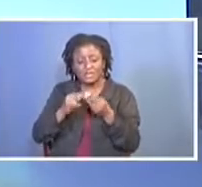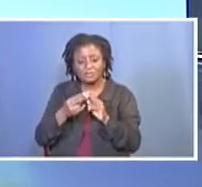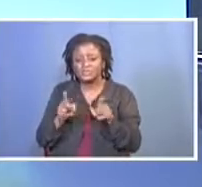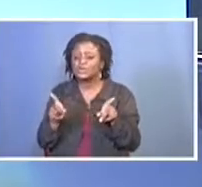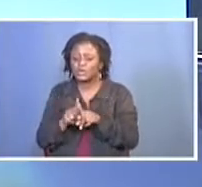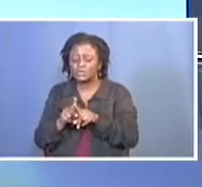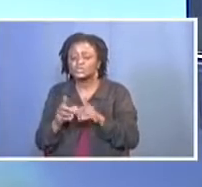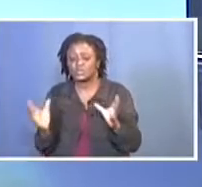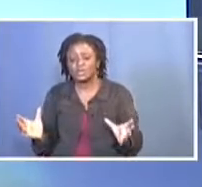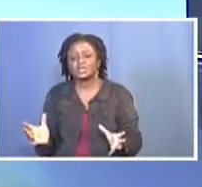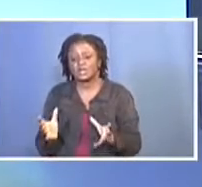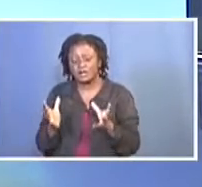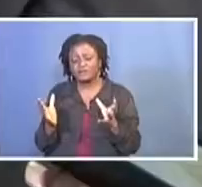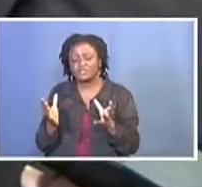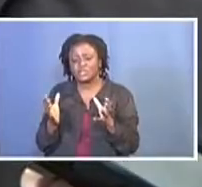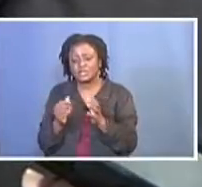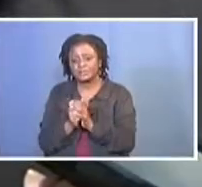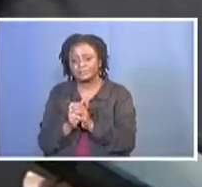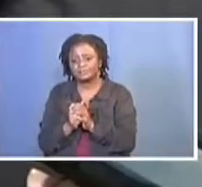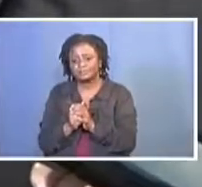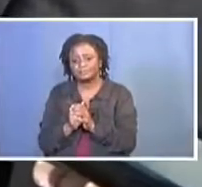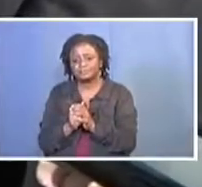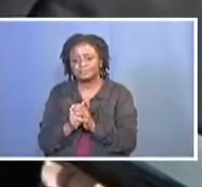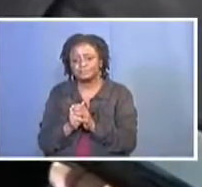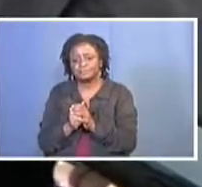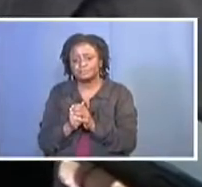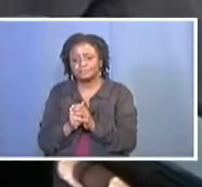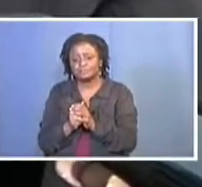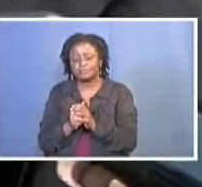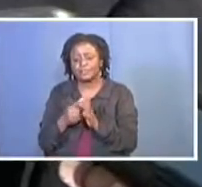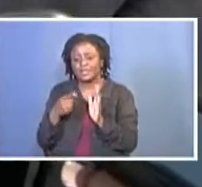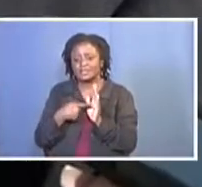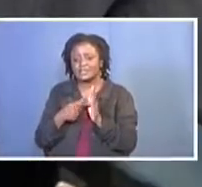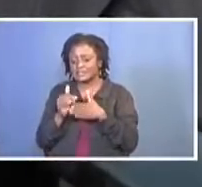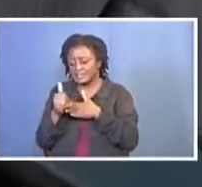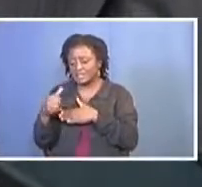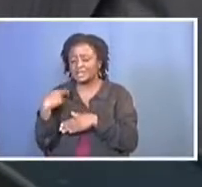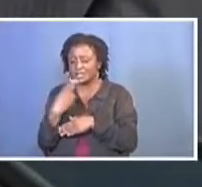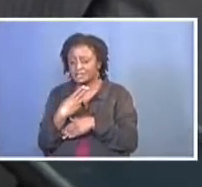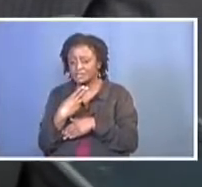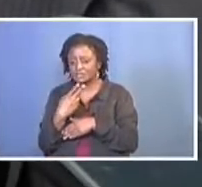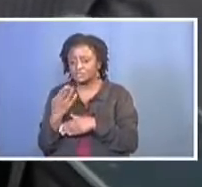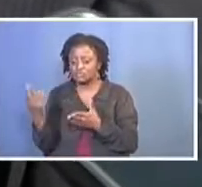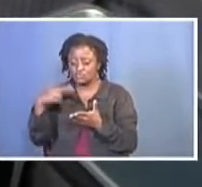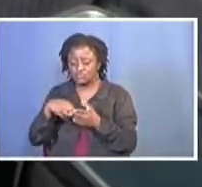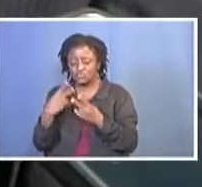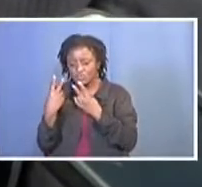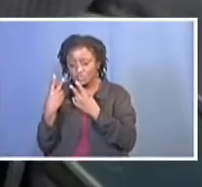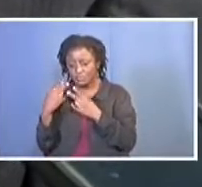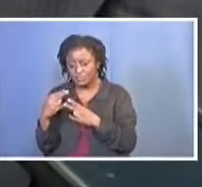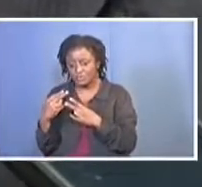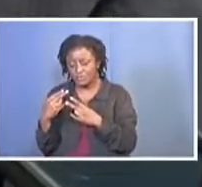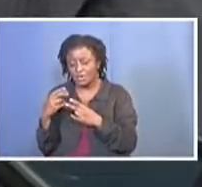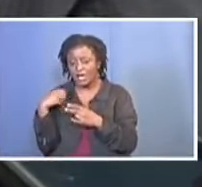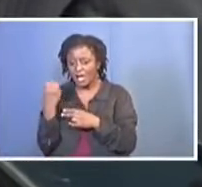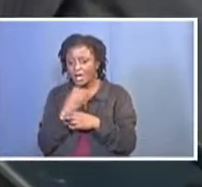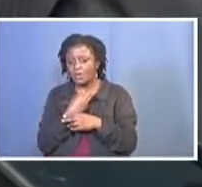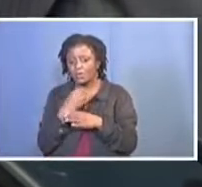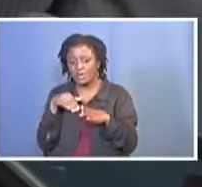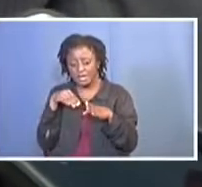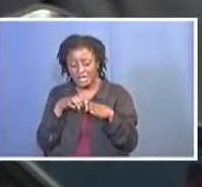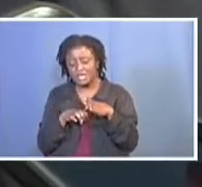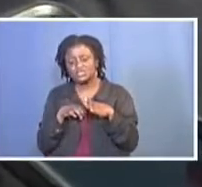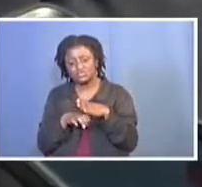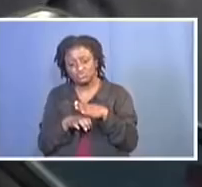encouraging. This has caused us to review our entry protocols and continue